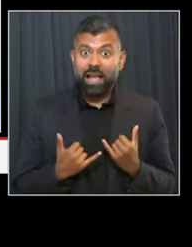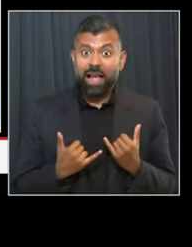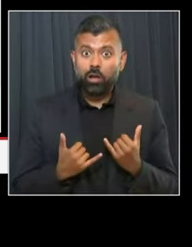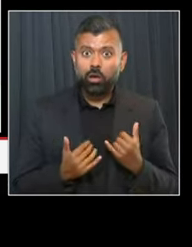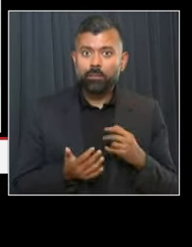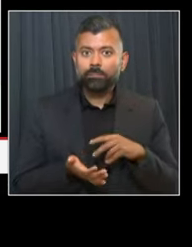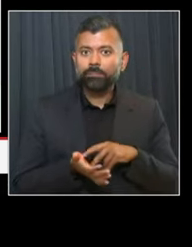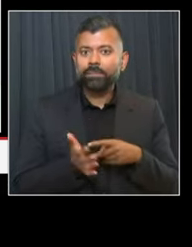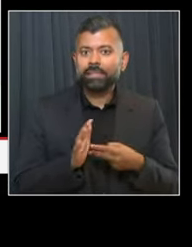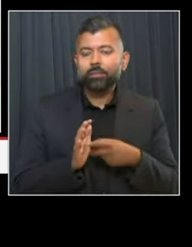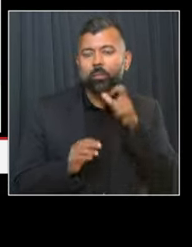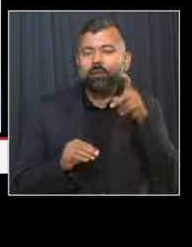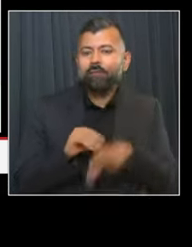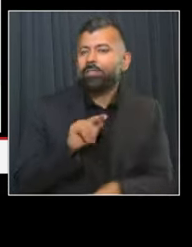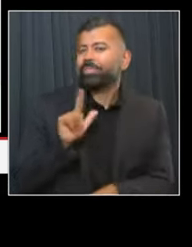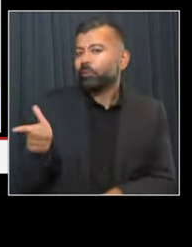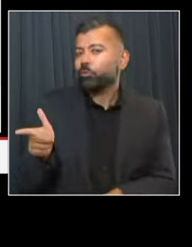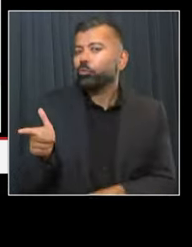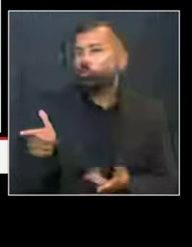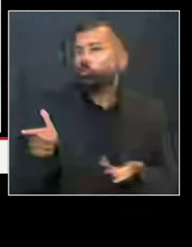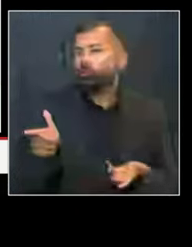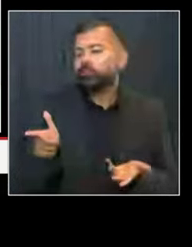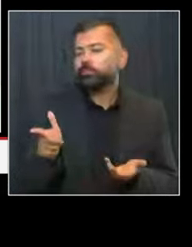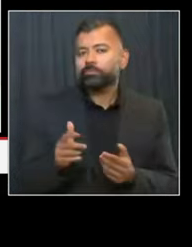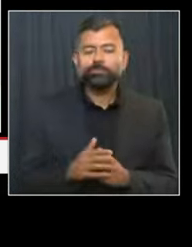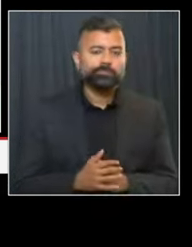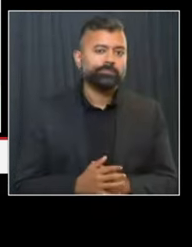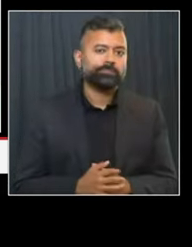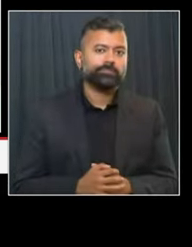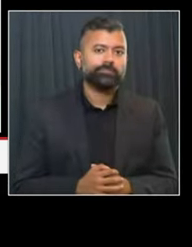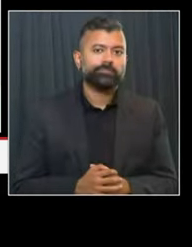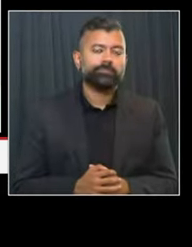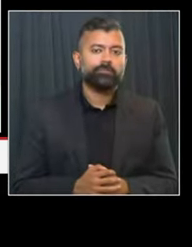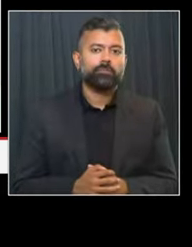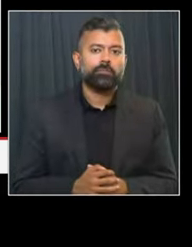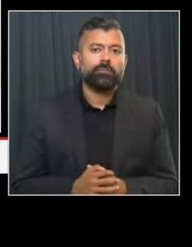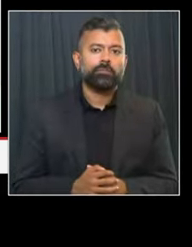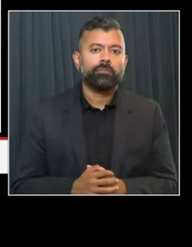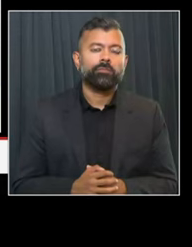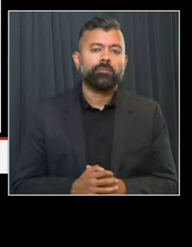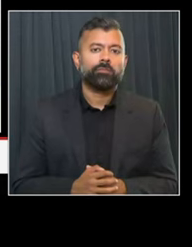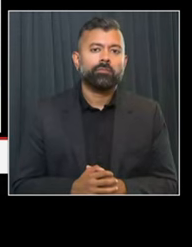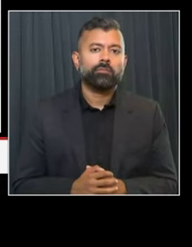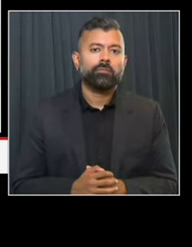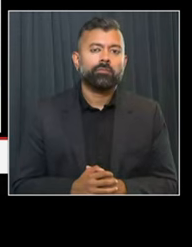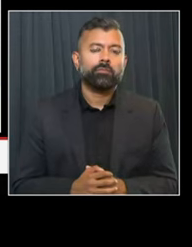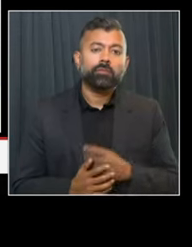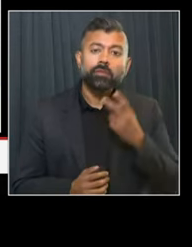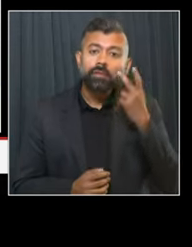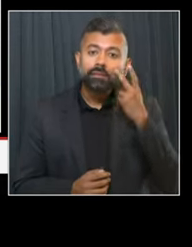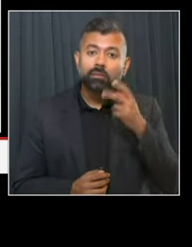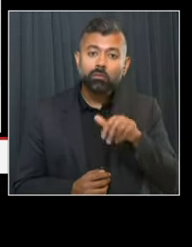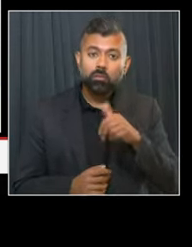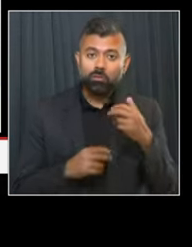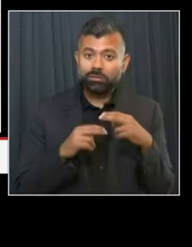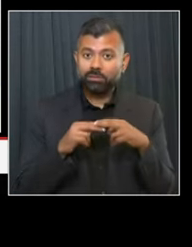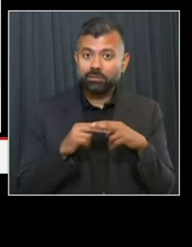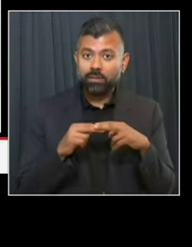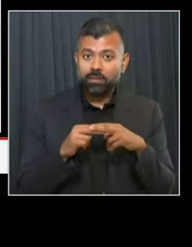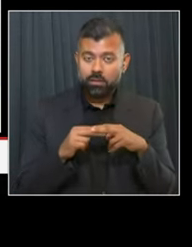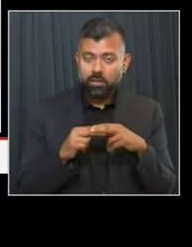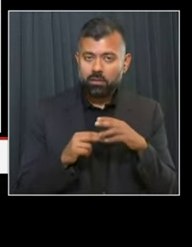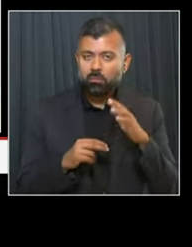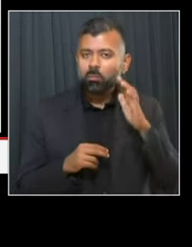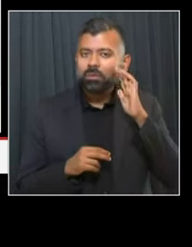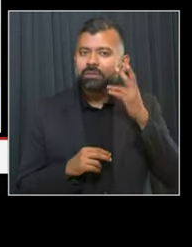agenda, and we hope to not have to take those cuts. You'll see throughout the slides as we go through, we also made policy changes to several